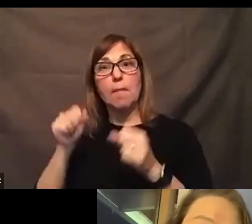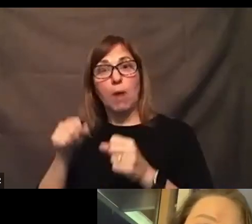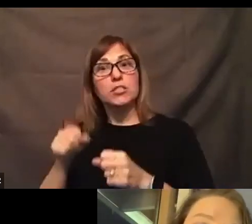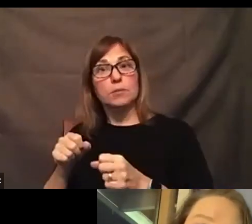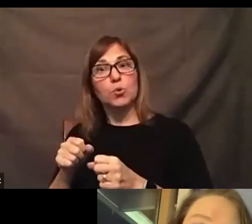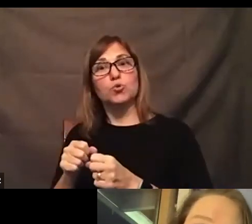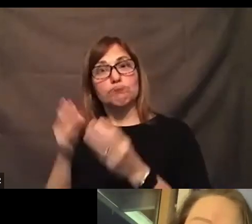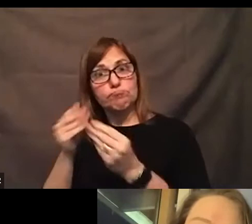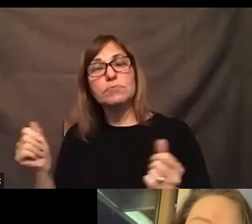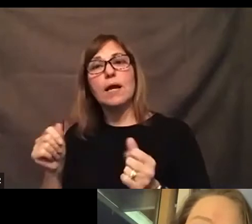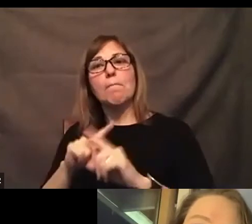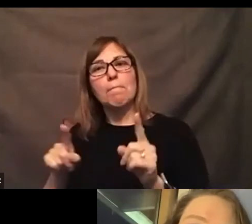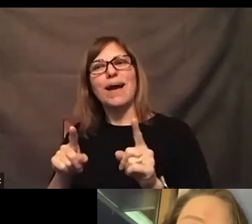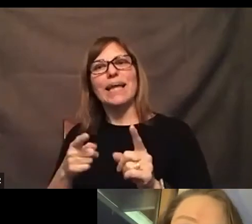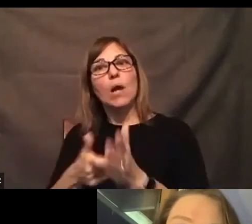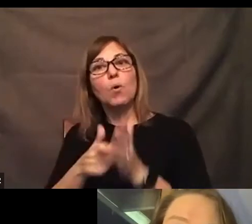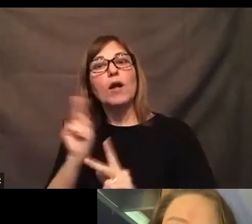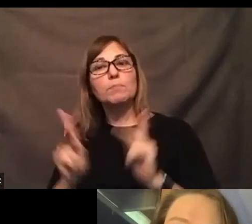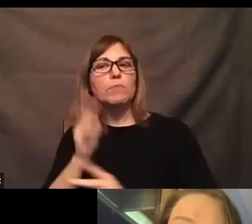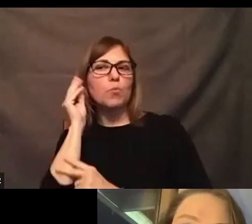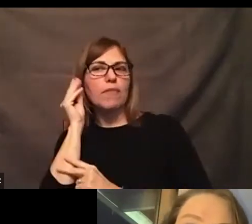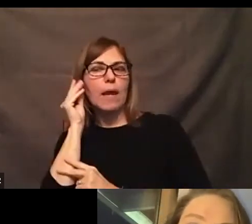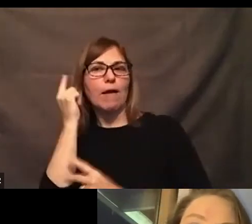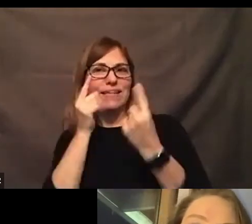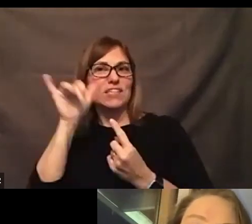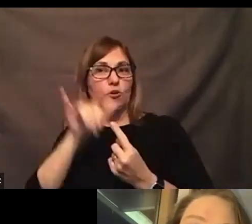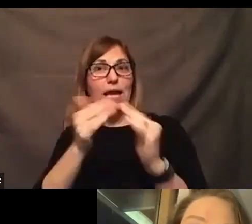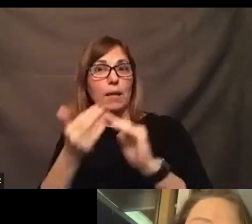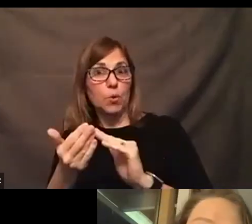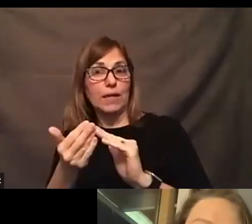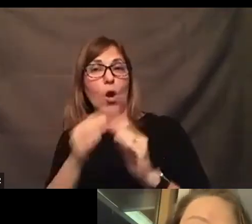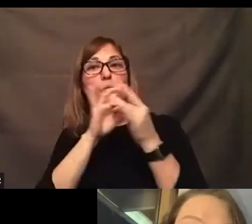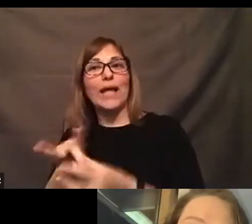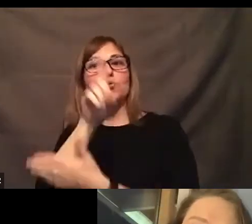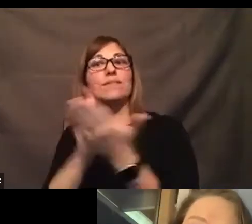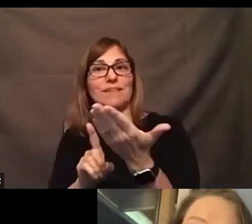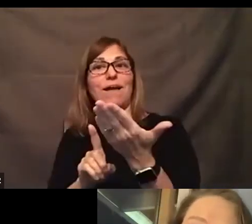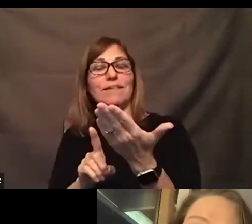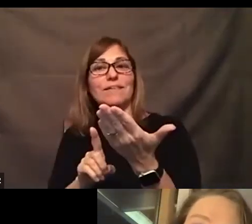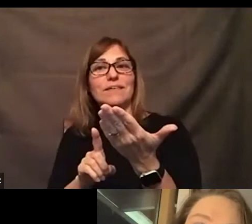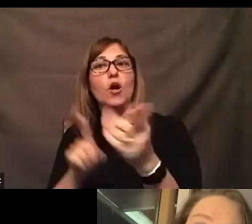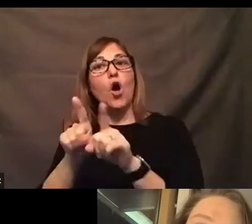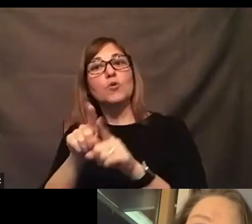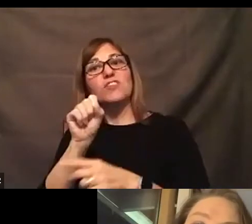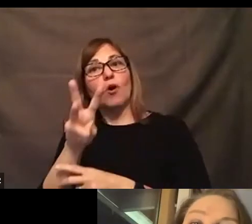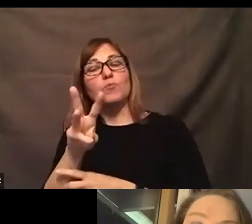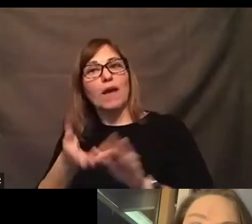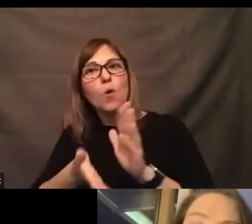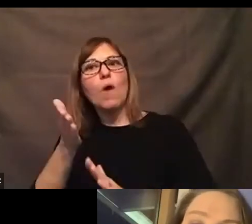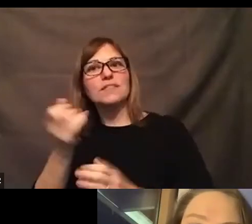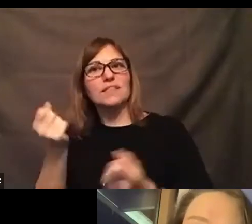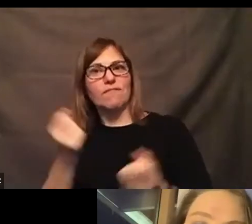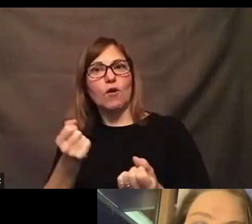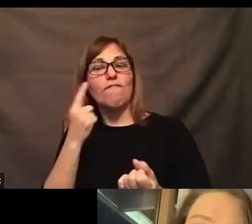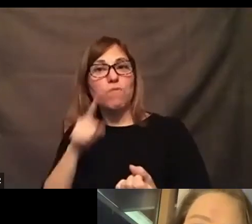actually thinking about this community in the design of the vehicle and the software that runs the vehicle for it to